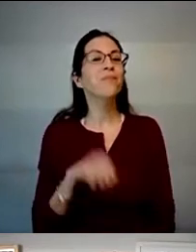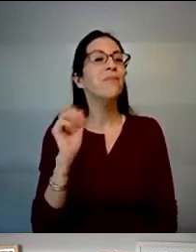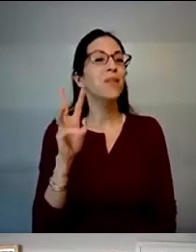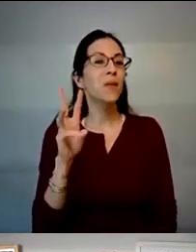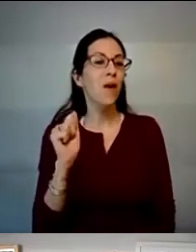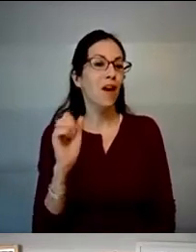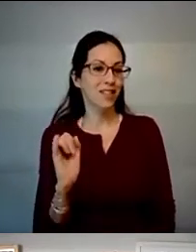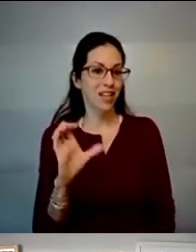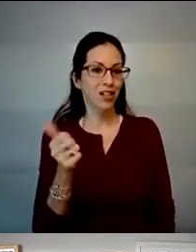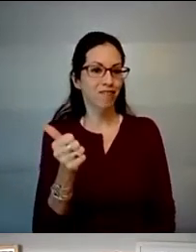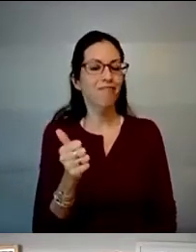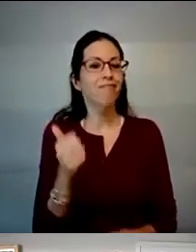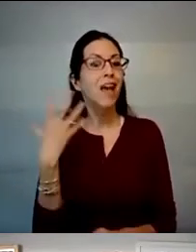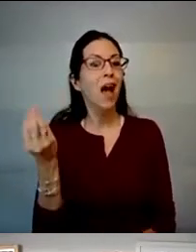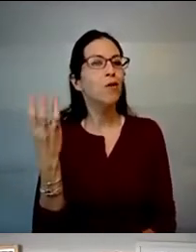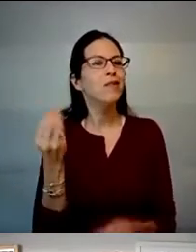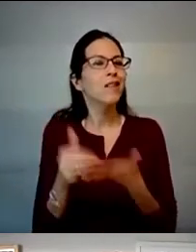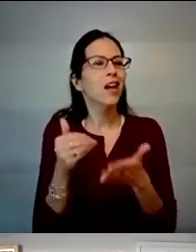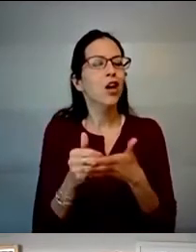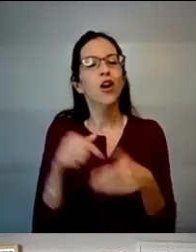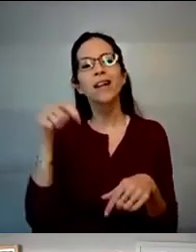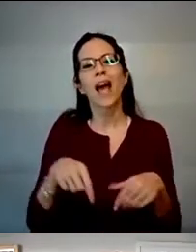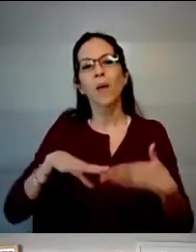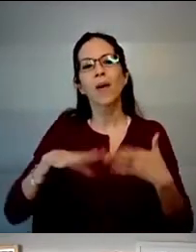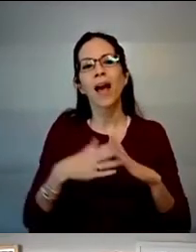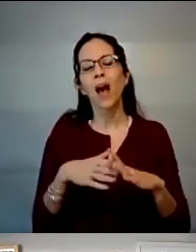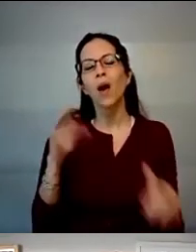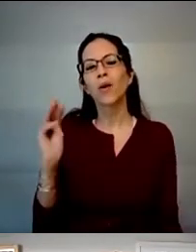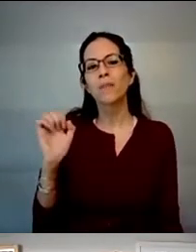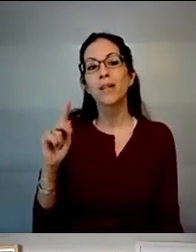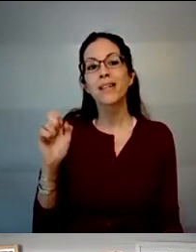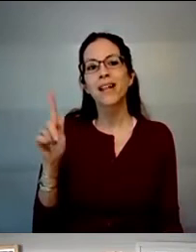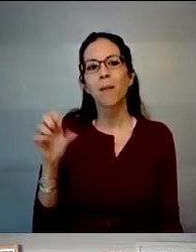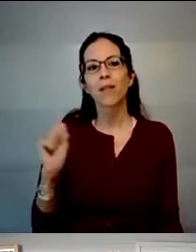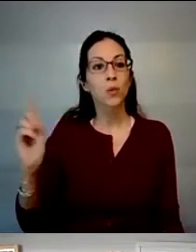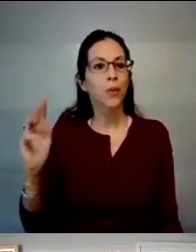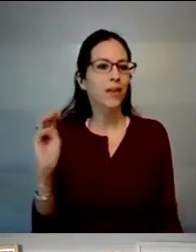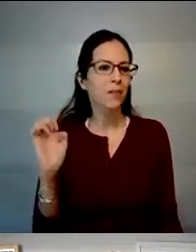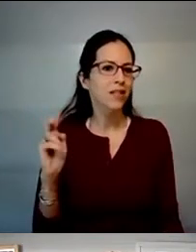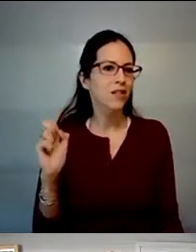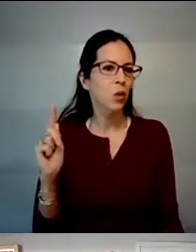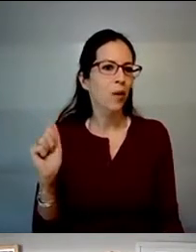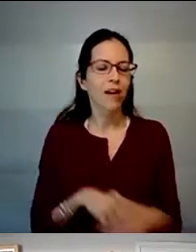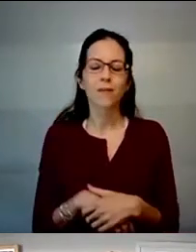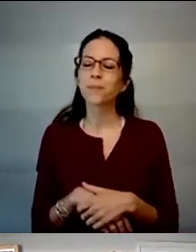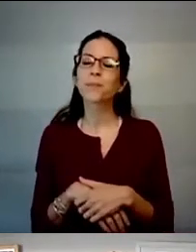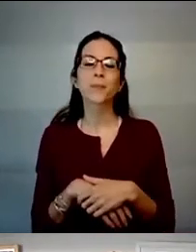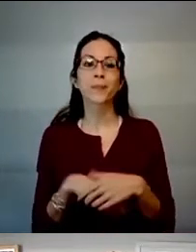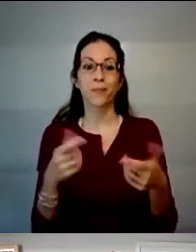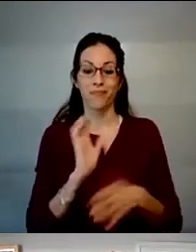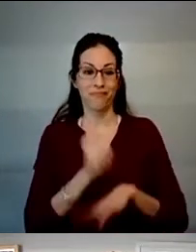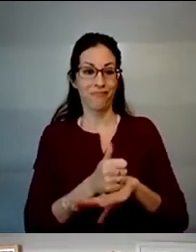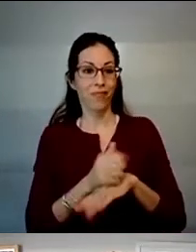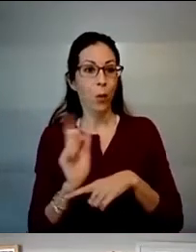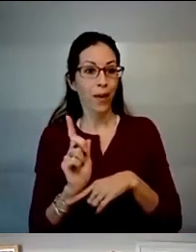is outside of downtown Minneapolis in Minnesota. The institution is situated on a 19-acre site, which